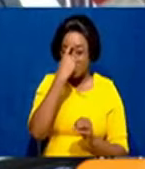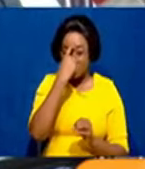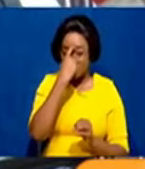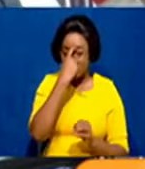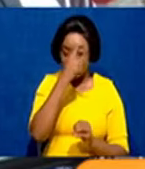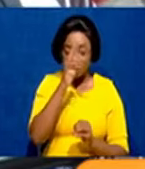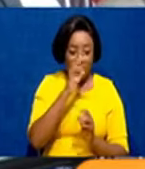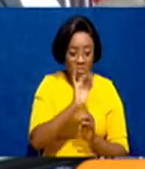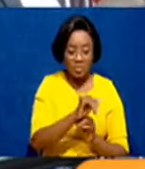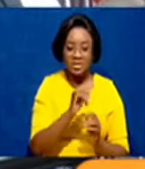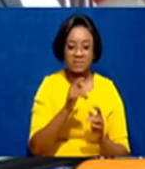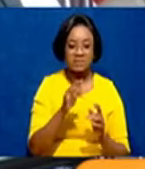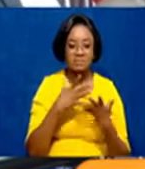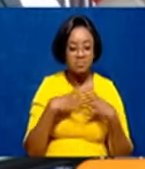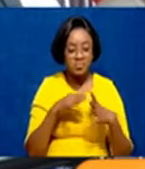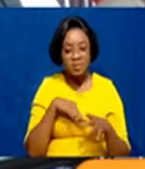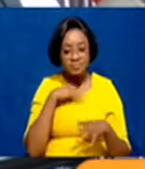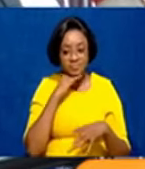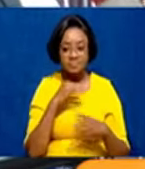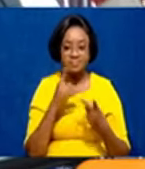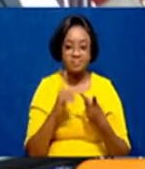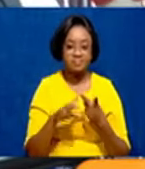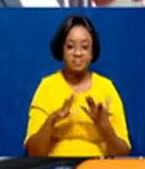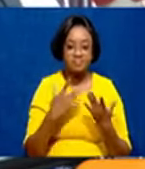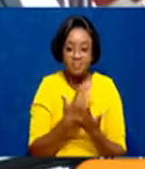People have lost life. And EPLA